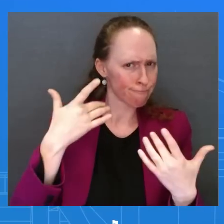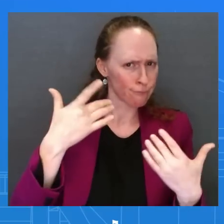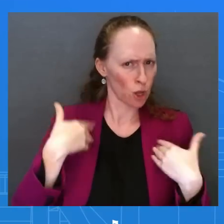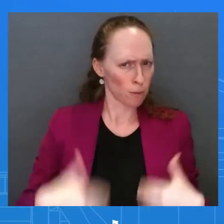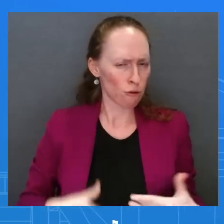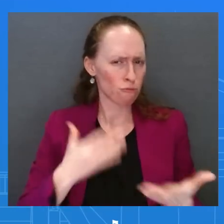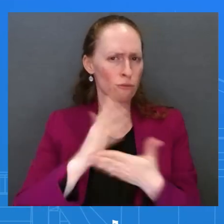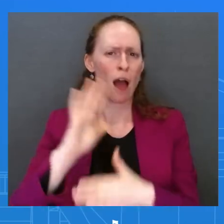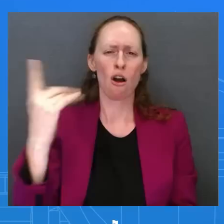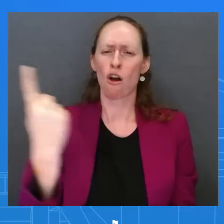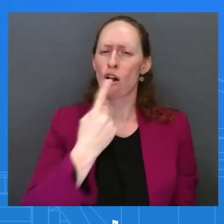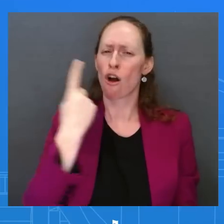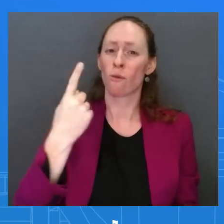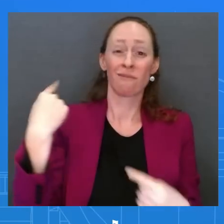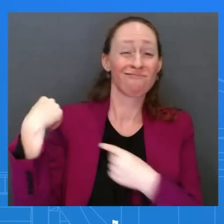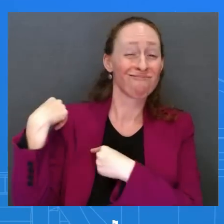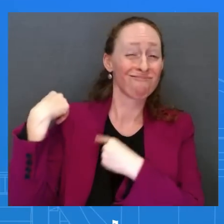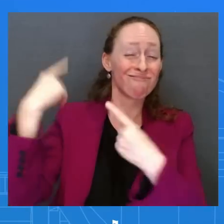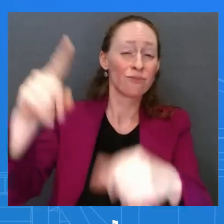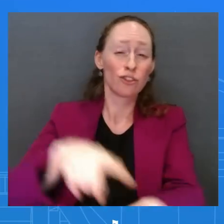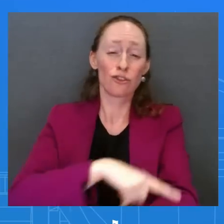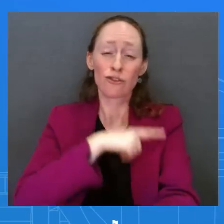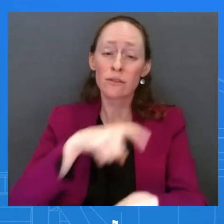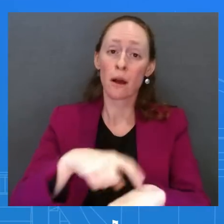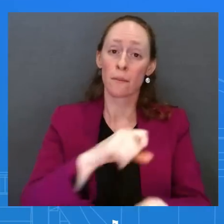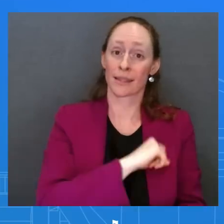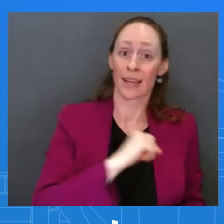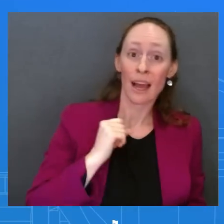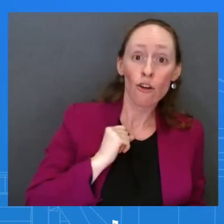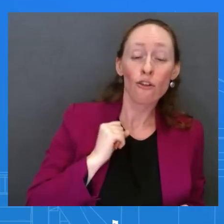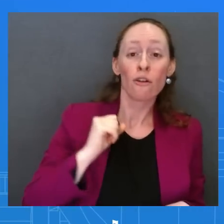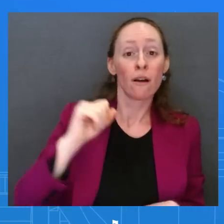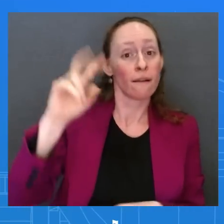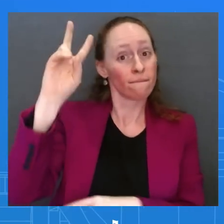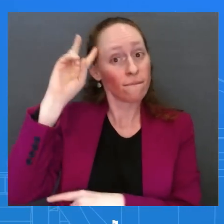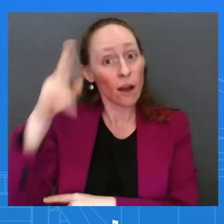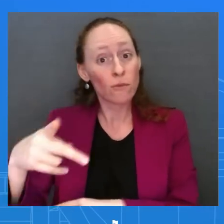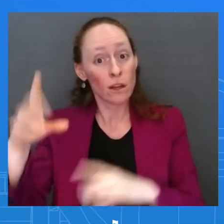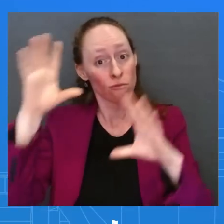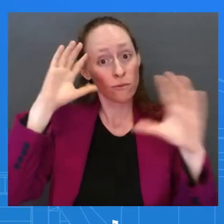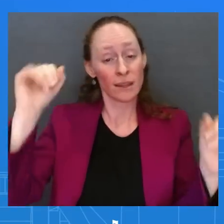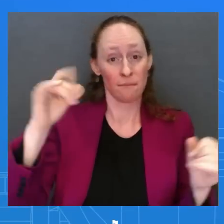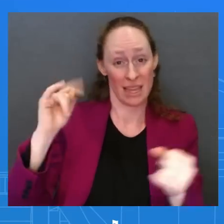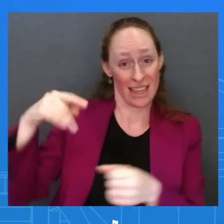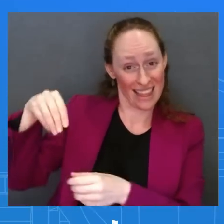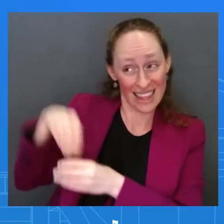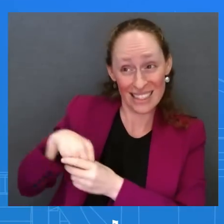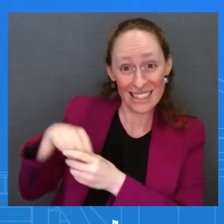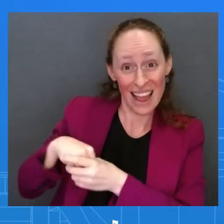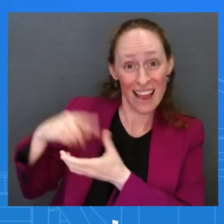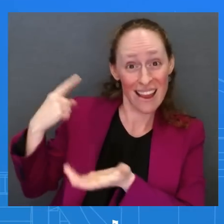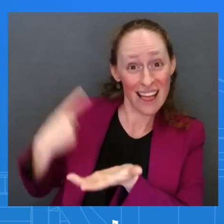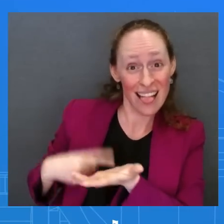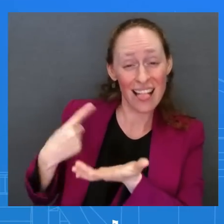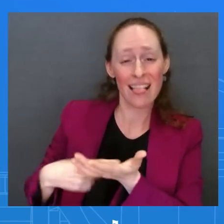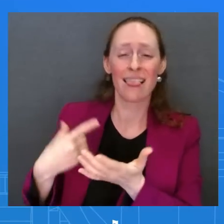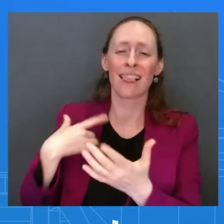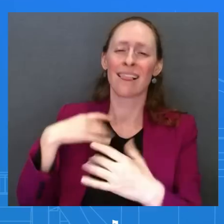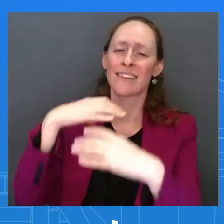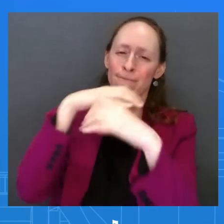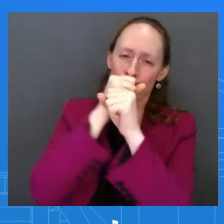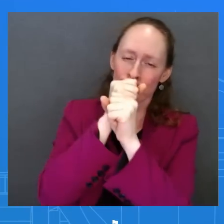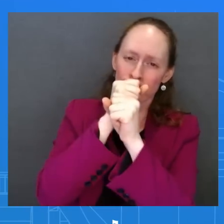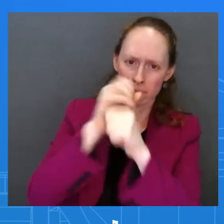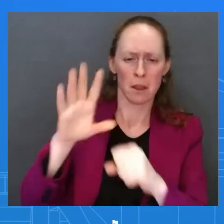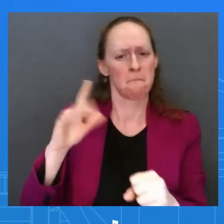private conversations, but I think we have made ourselves very clear here on our view, and I'll just leave it there. Did the president